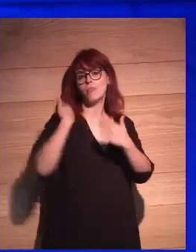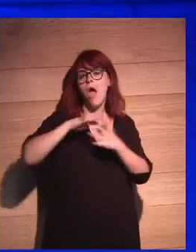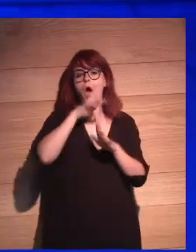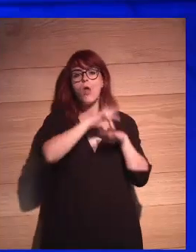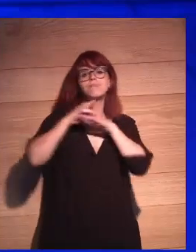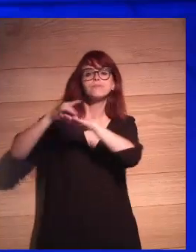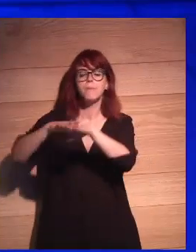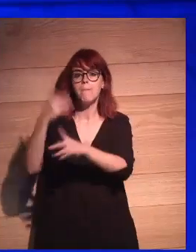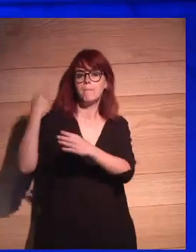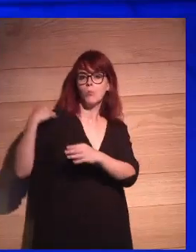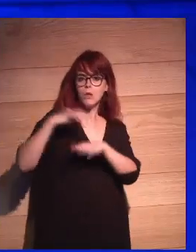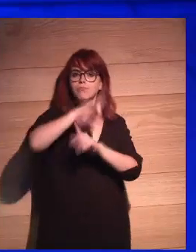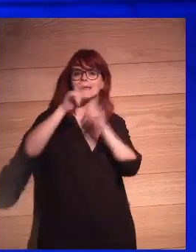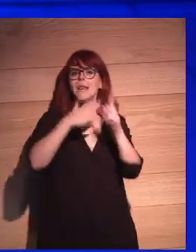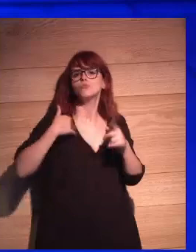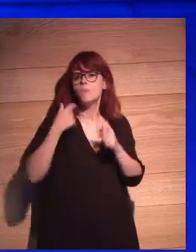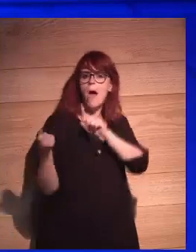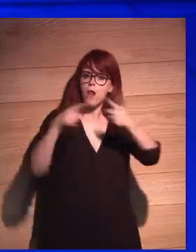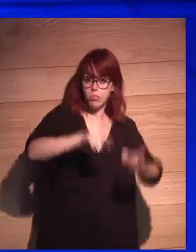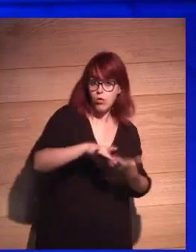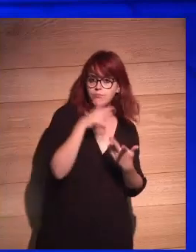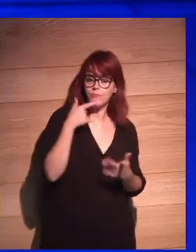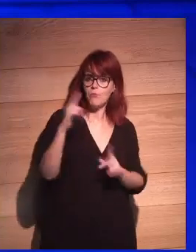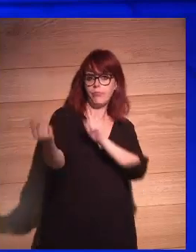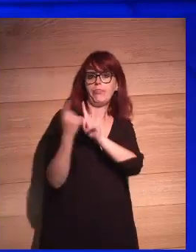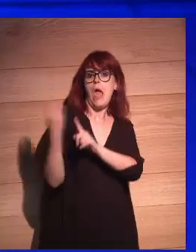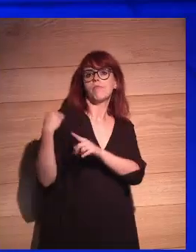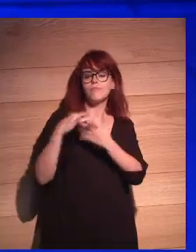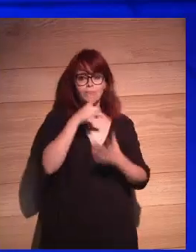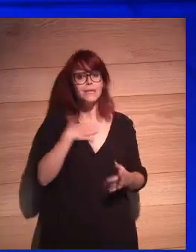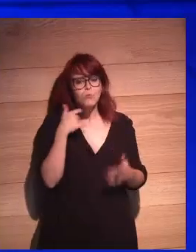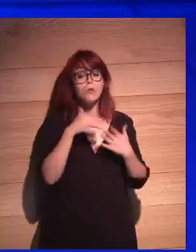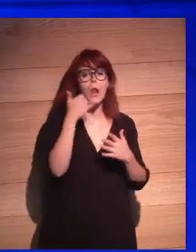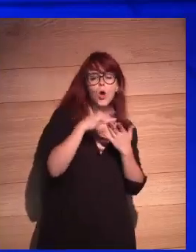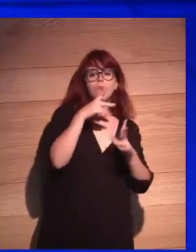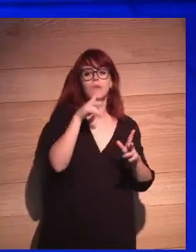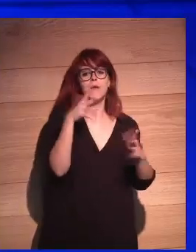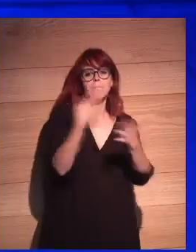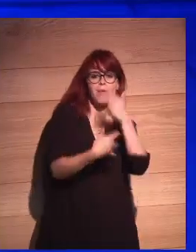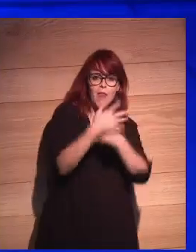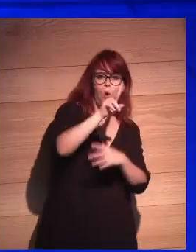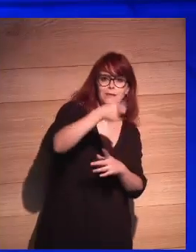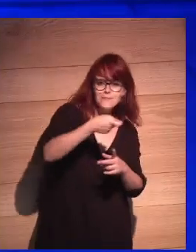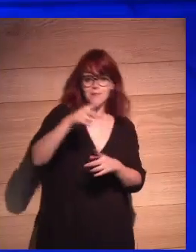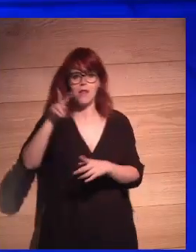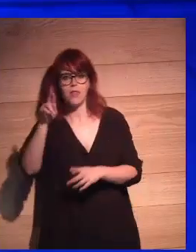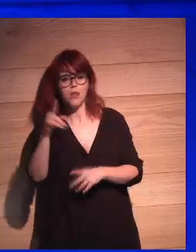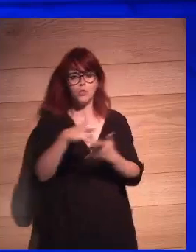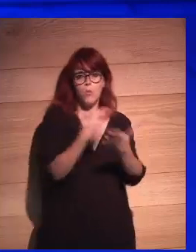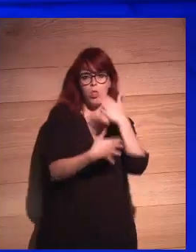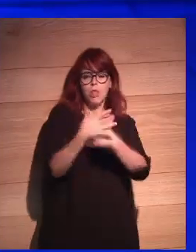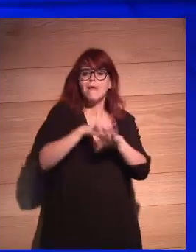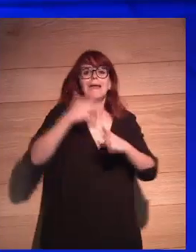we have worked with this big company, and we have gone through that process with them already. So now clients